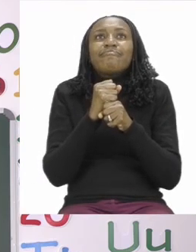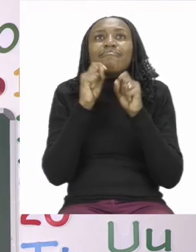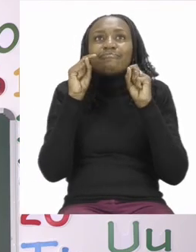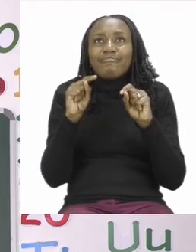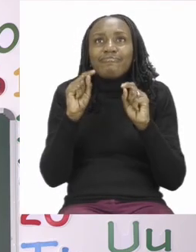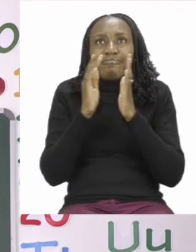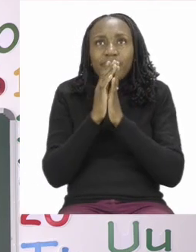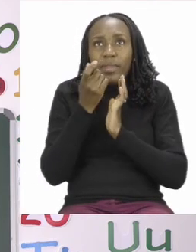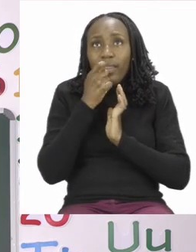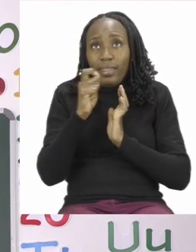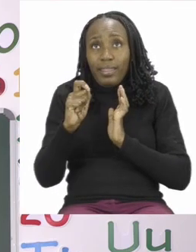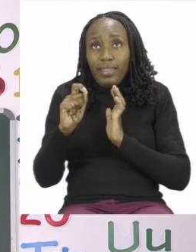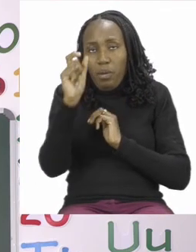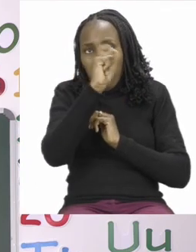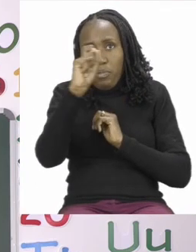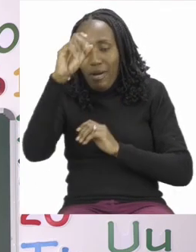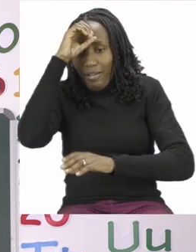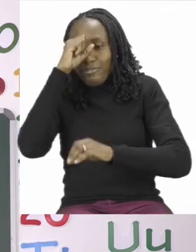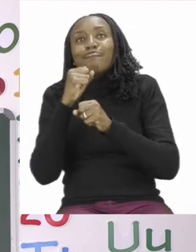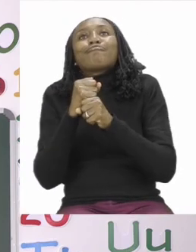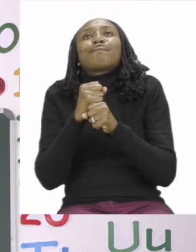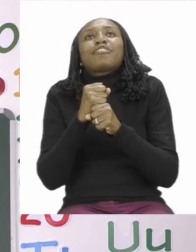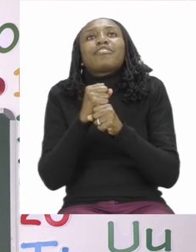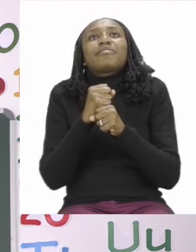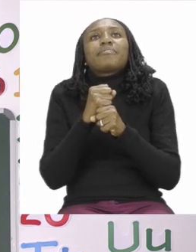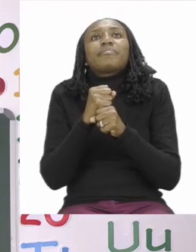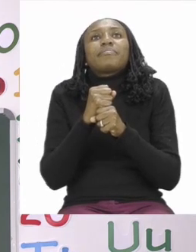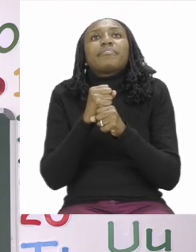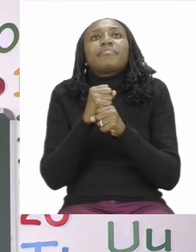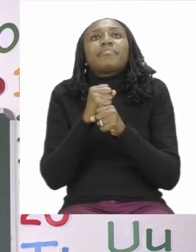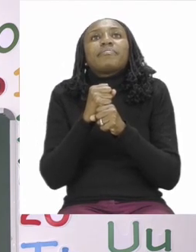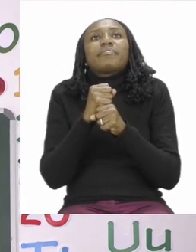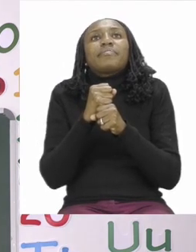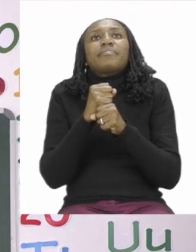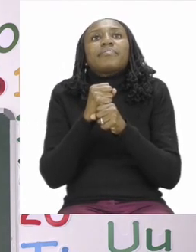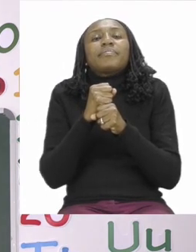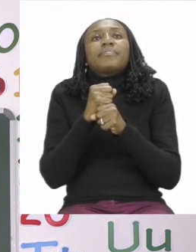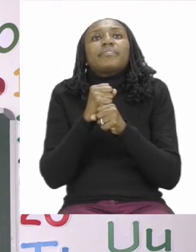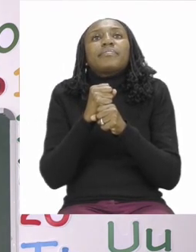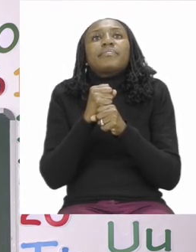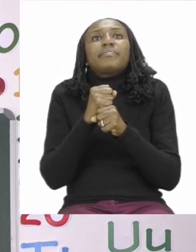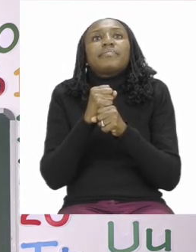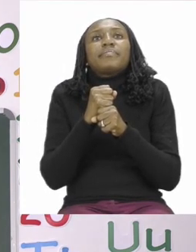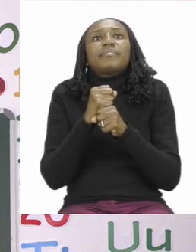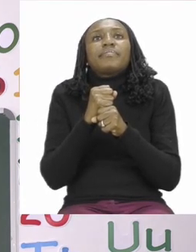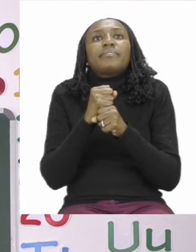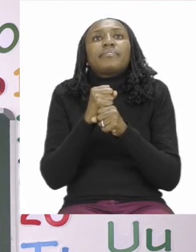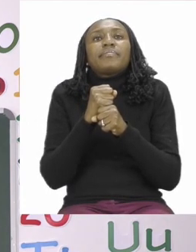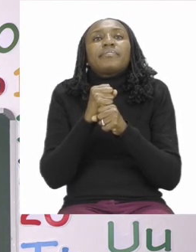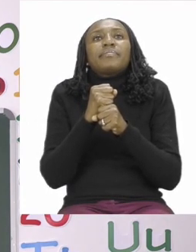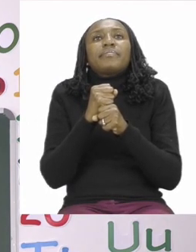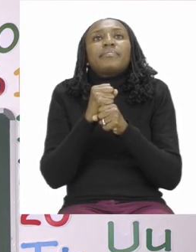your pencil or your color or your pen and fill in the word faith.